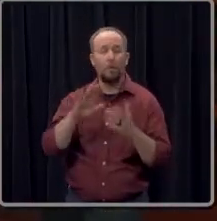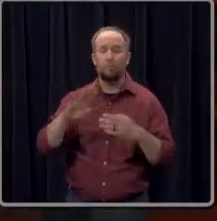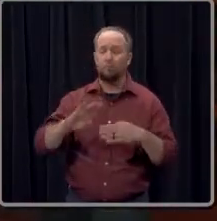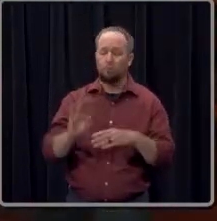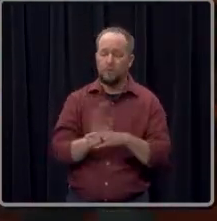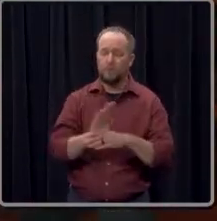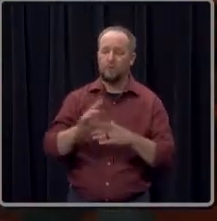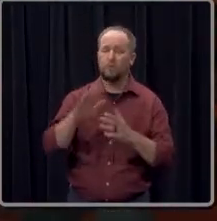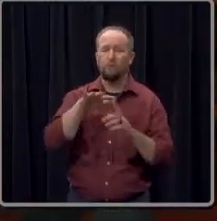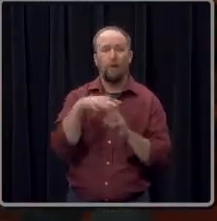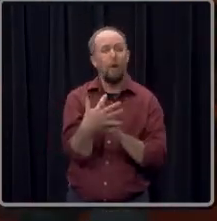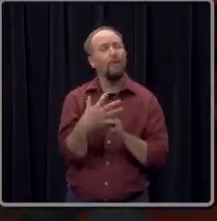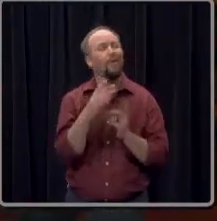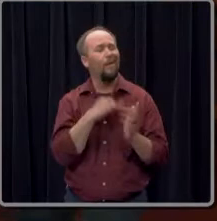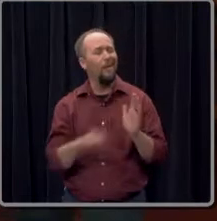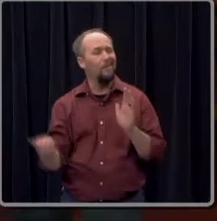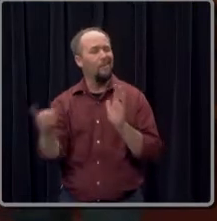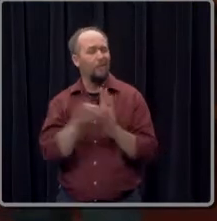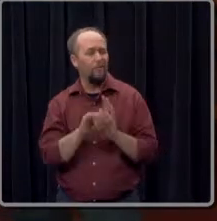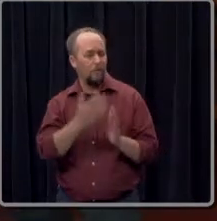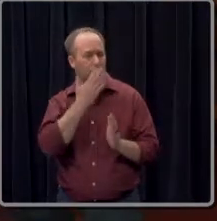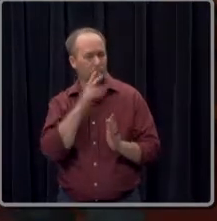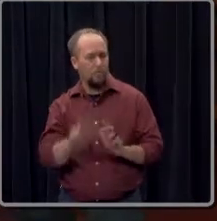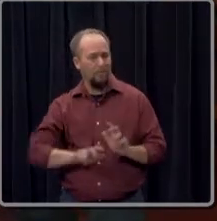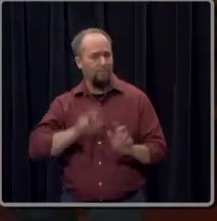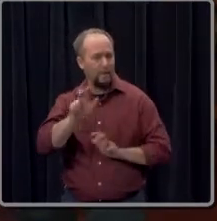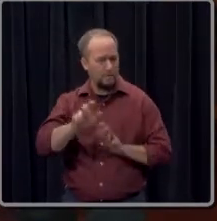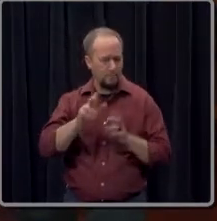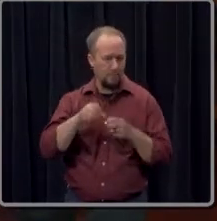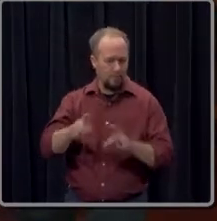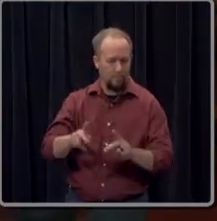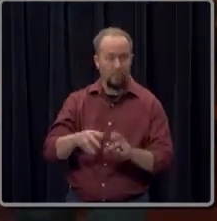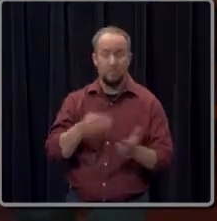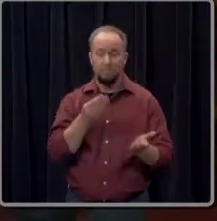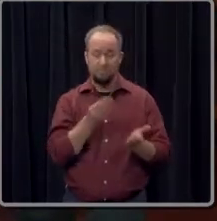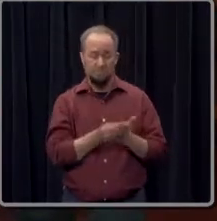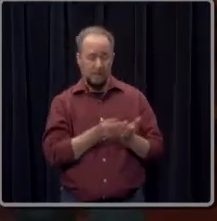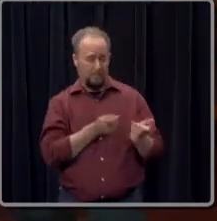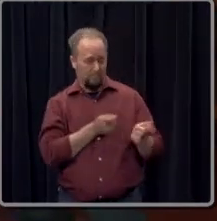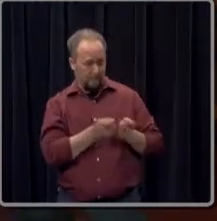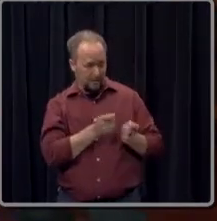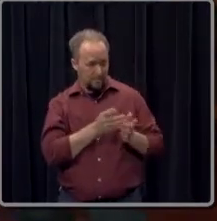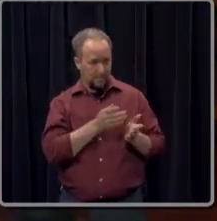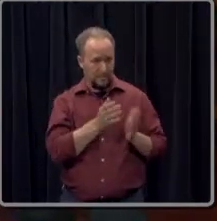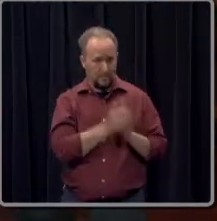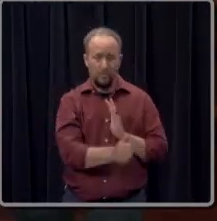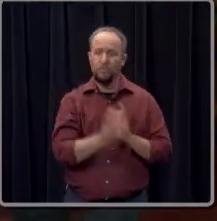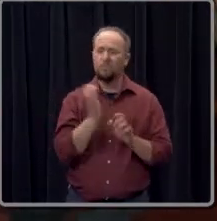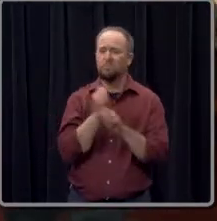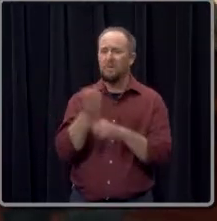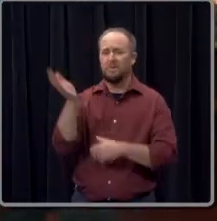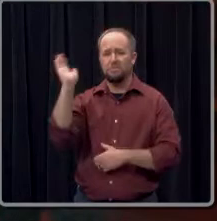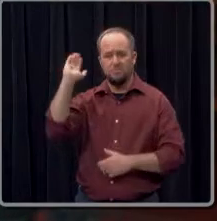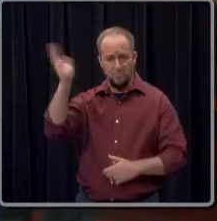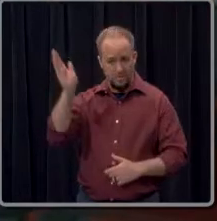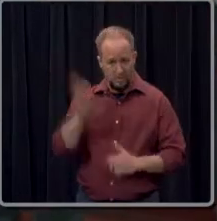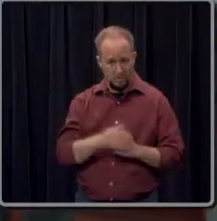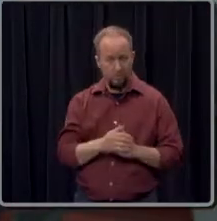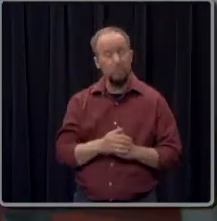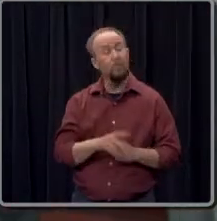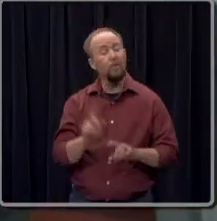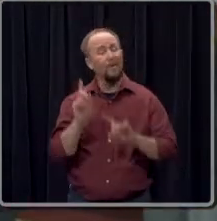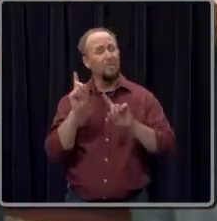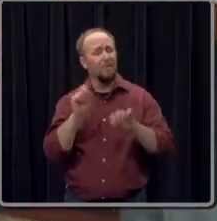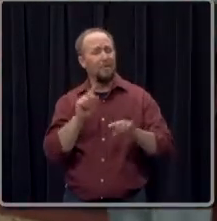and identifying investment opportunities, implementing money management skills, and making public presentations. By attending